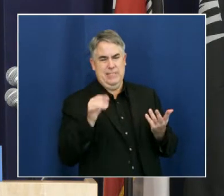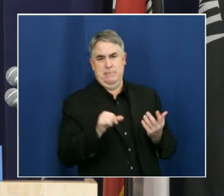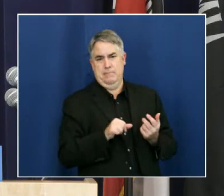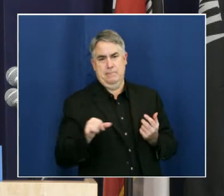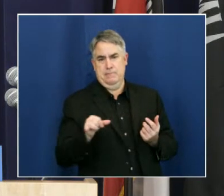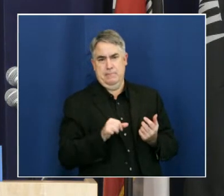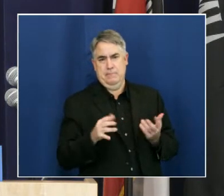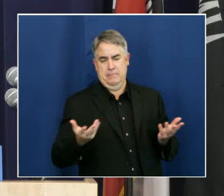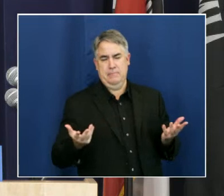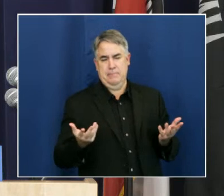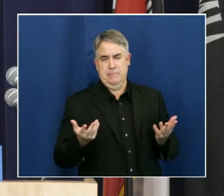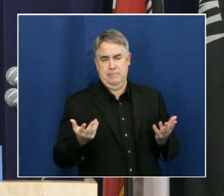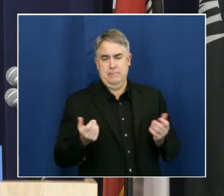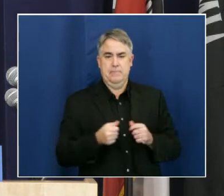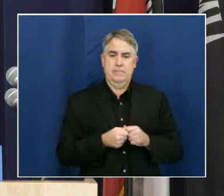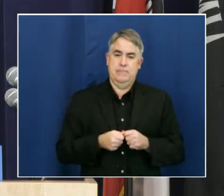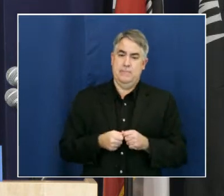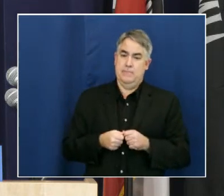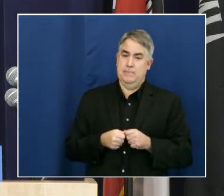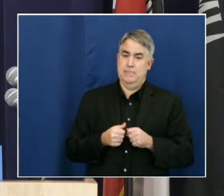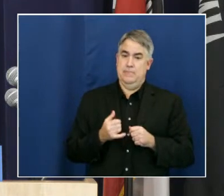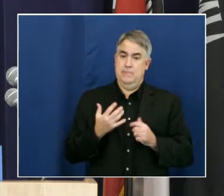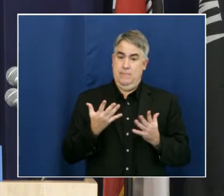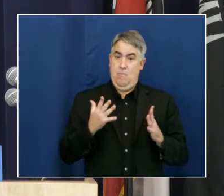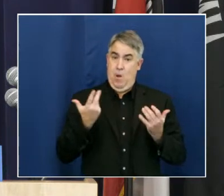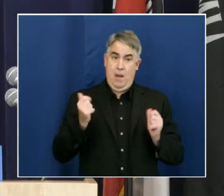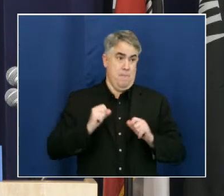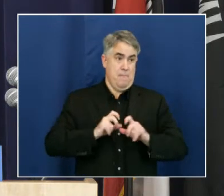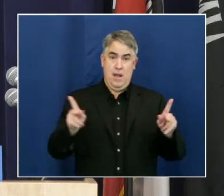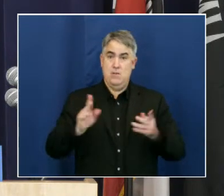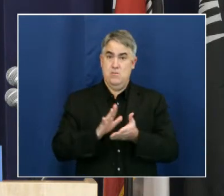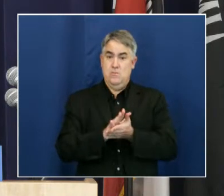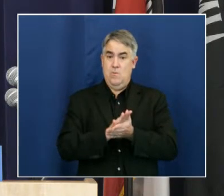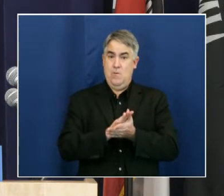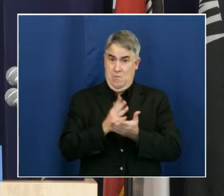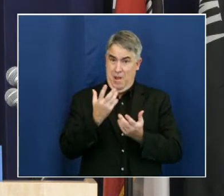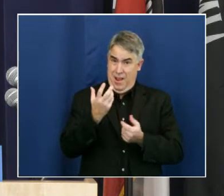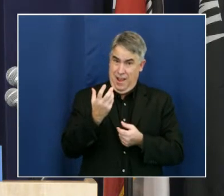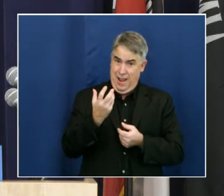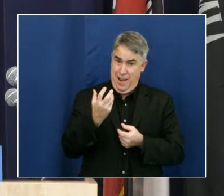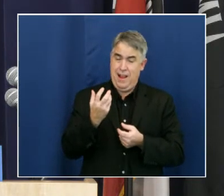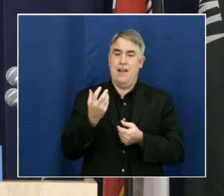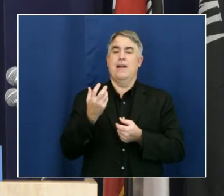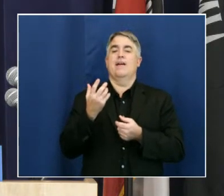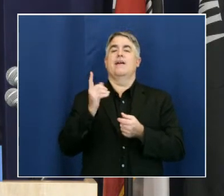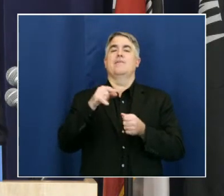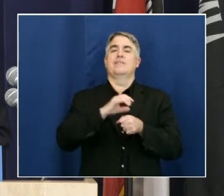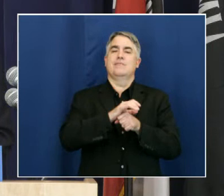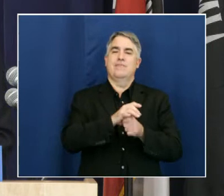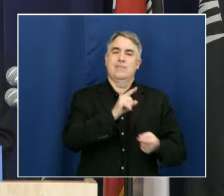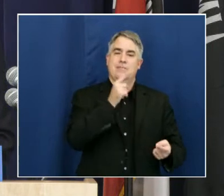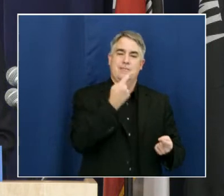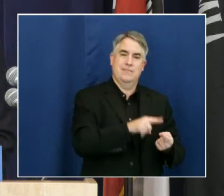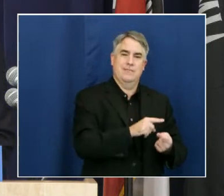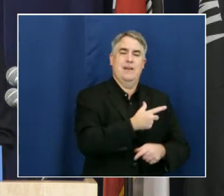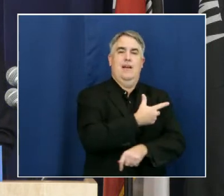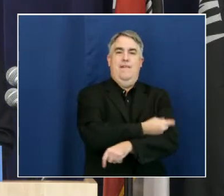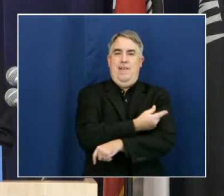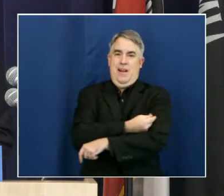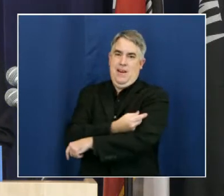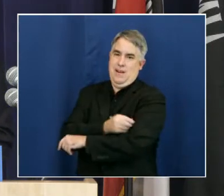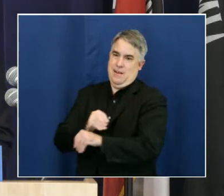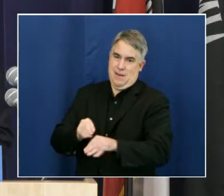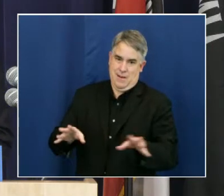want to get our kids back in school, we need to follow the public health orders, we need to slow the spread, we need to get people vaccinated. Next question.